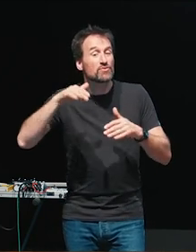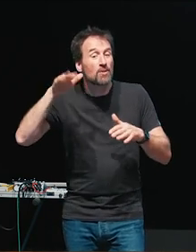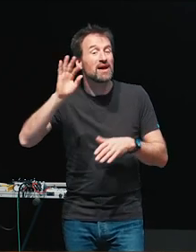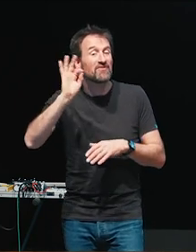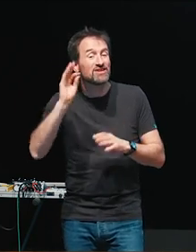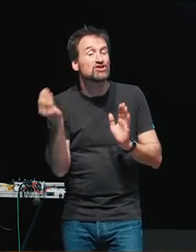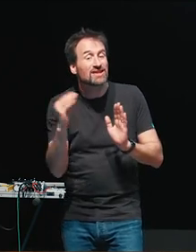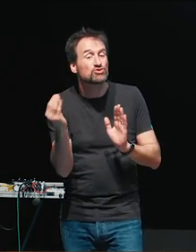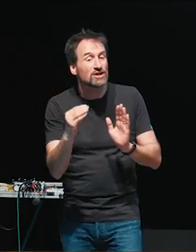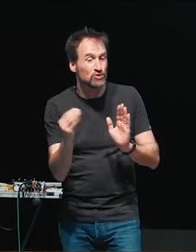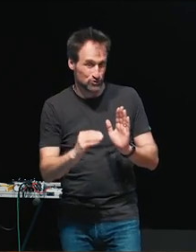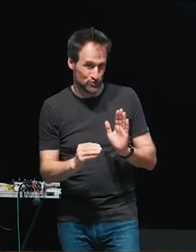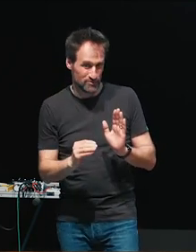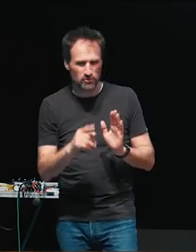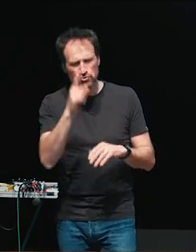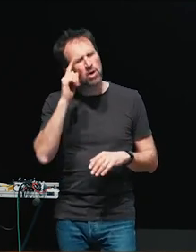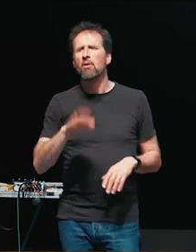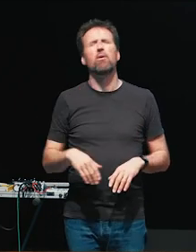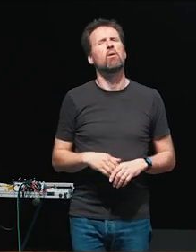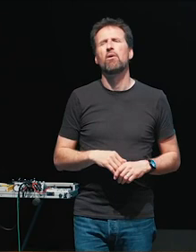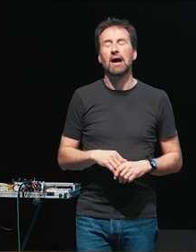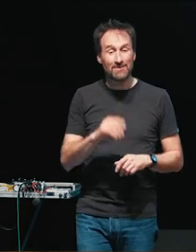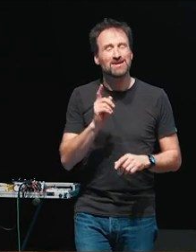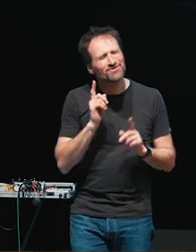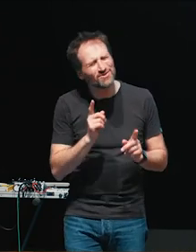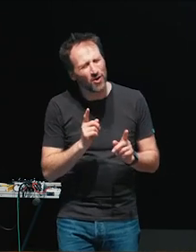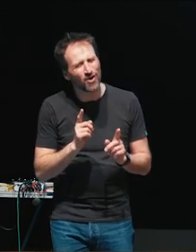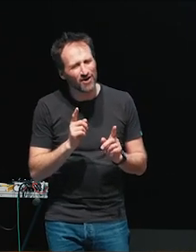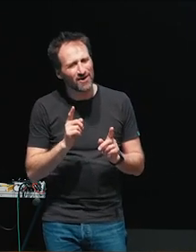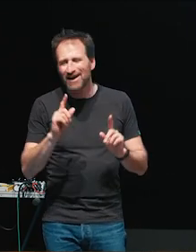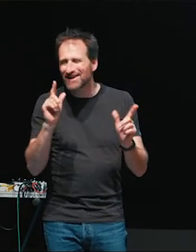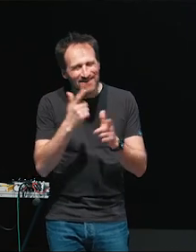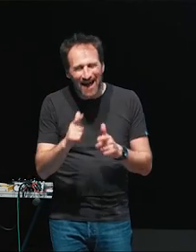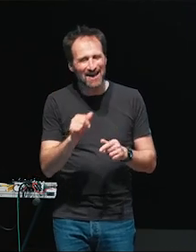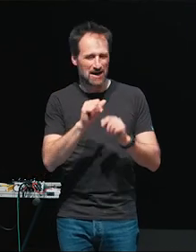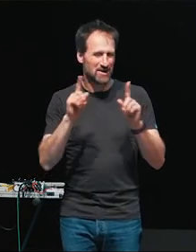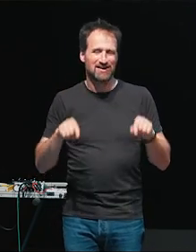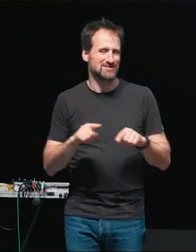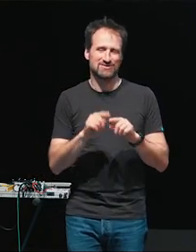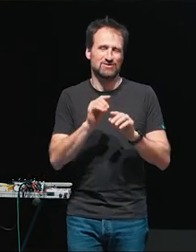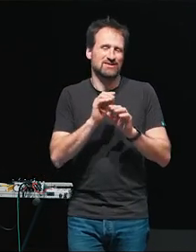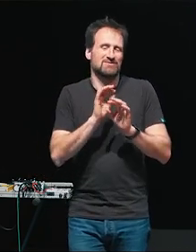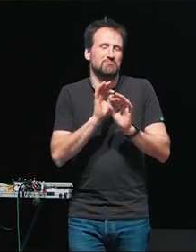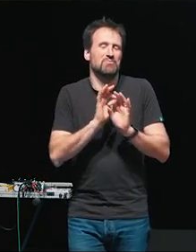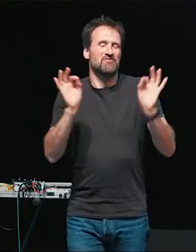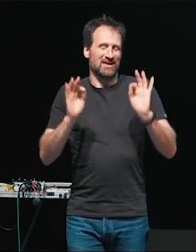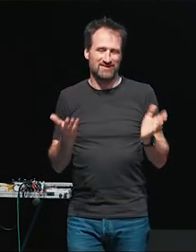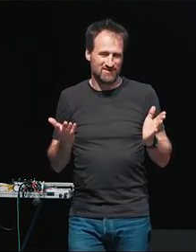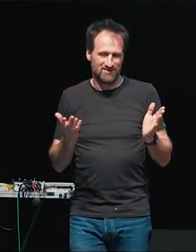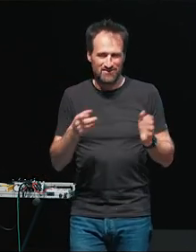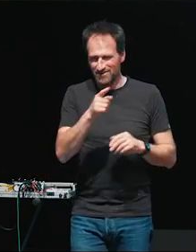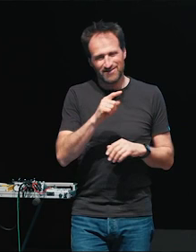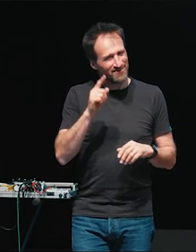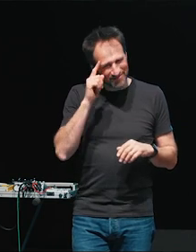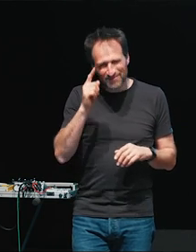no, my application is perfect. No more features can be added to this pristine beauty. Still write it in